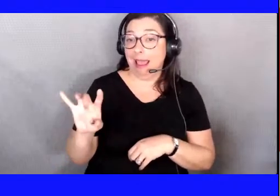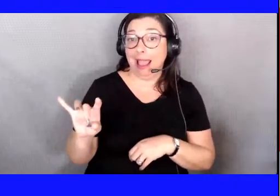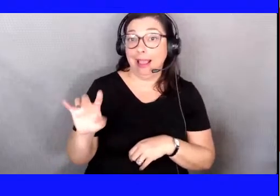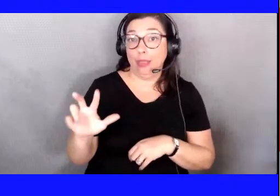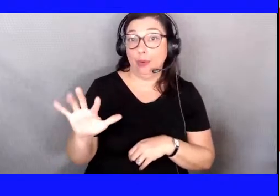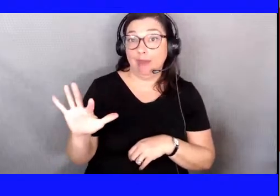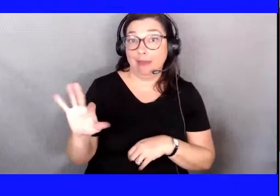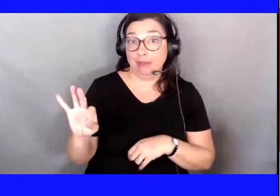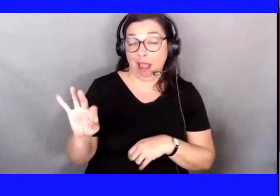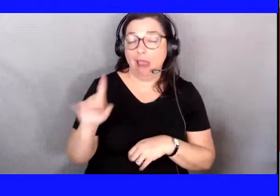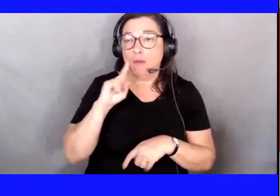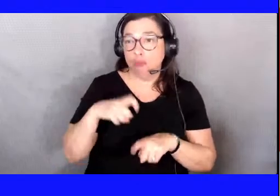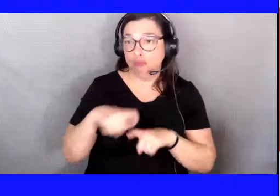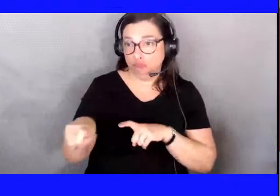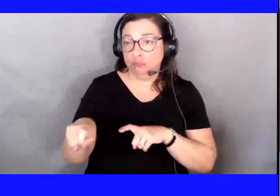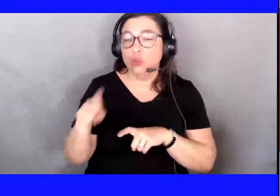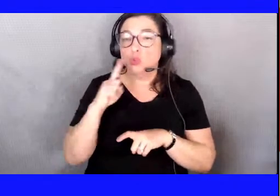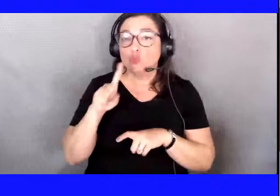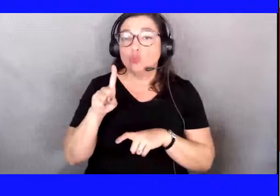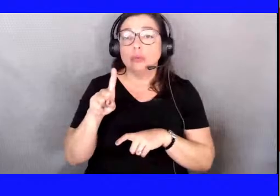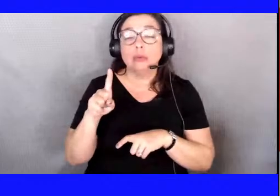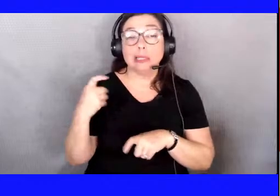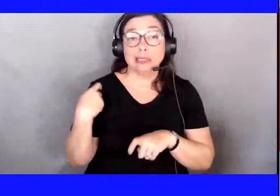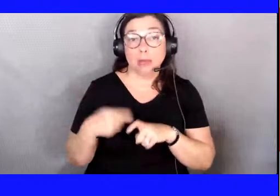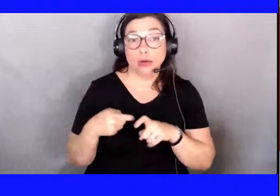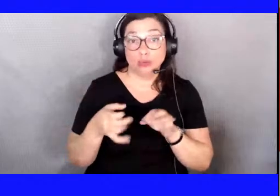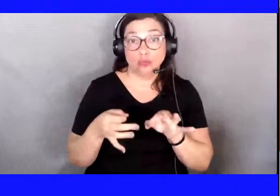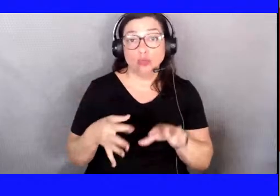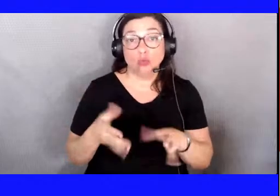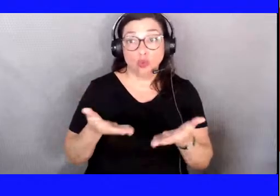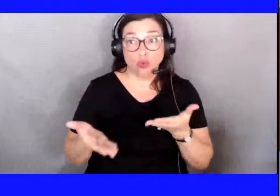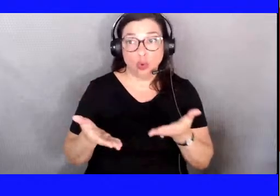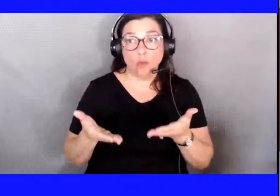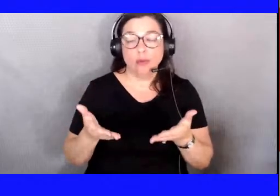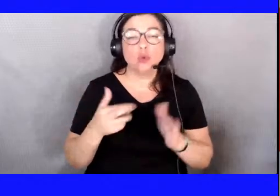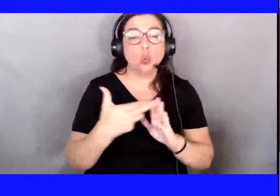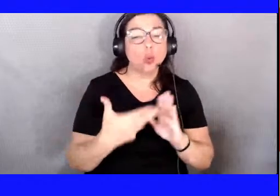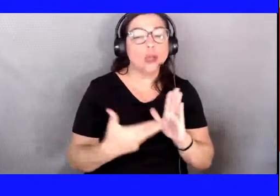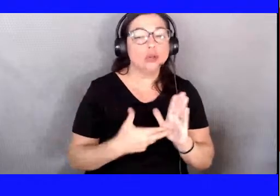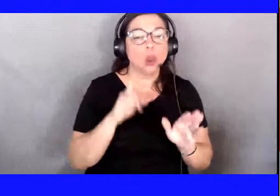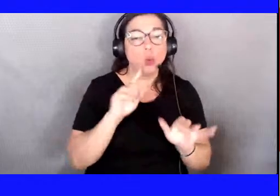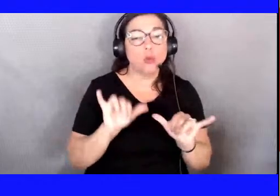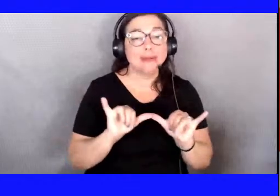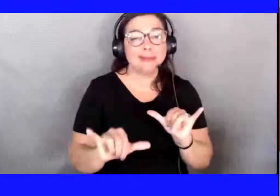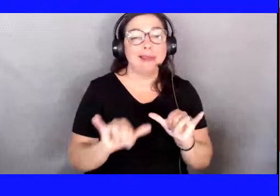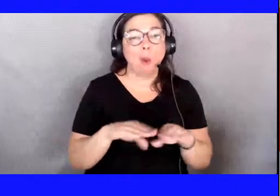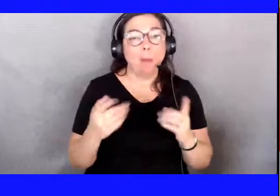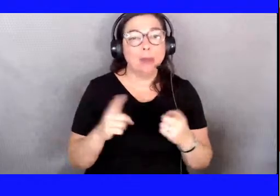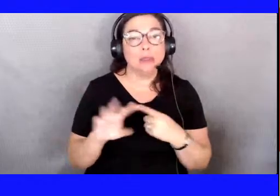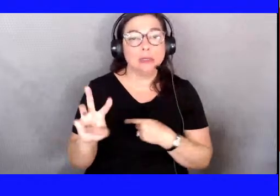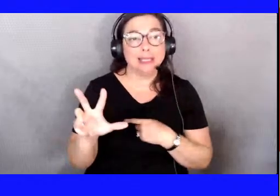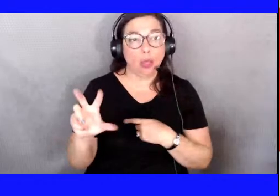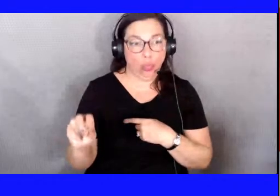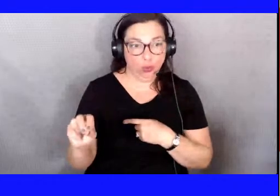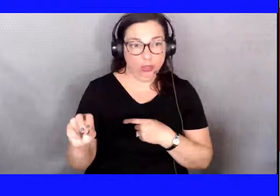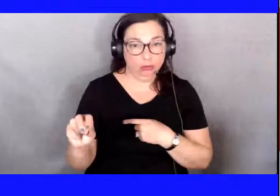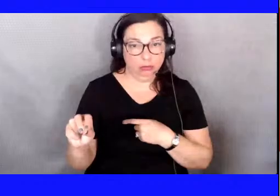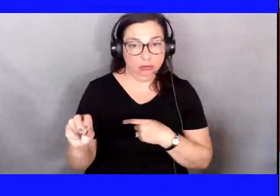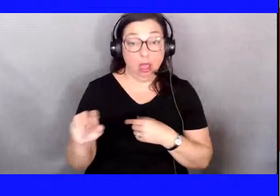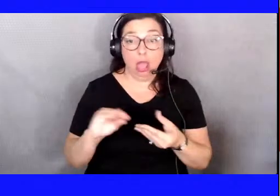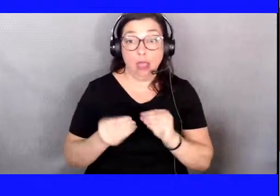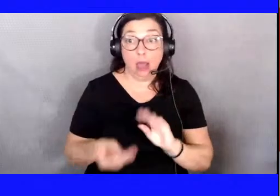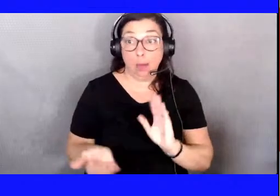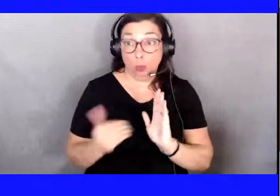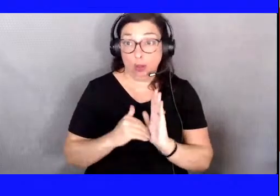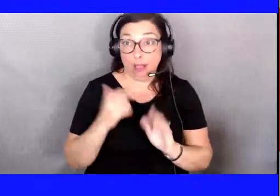212-788-3359 if you need these services. Registration is open until 6:30 at the entrance of the auditorium. And the number to call